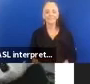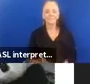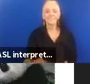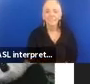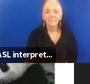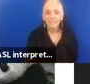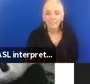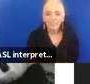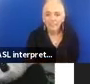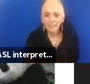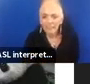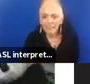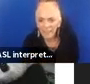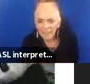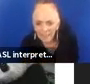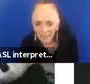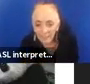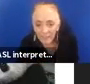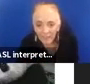Okay, cool.